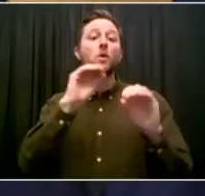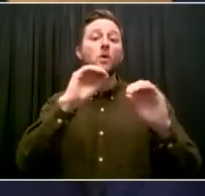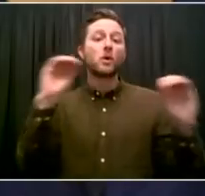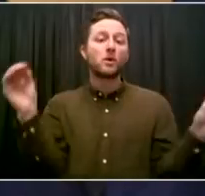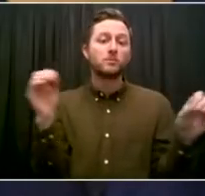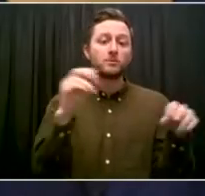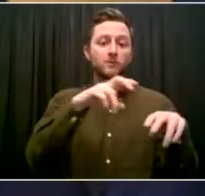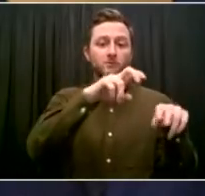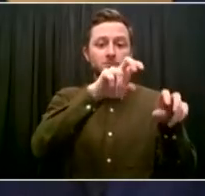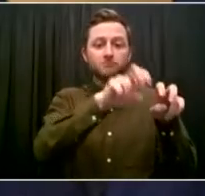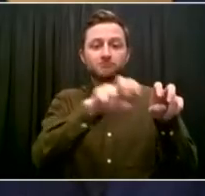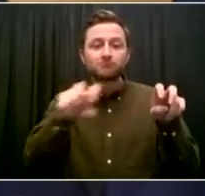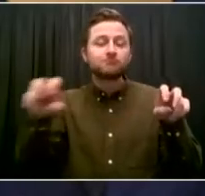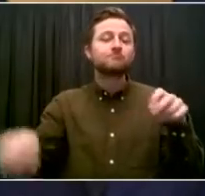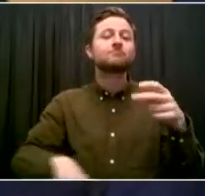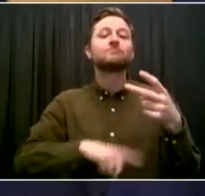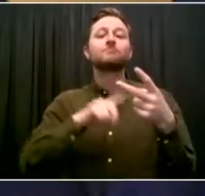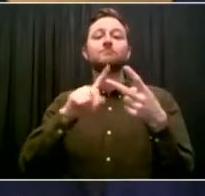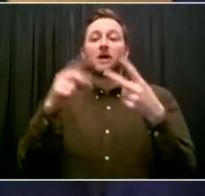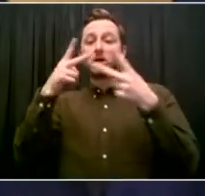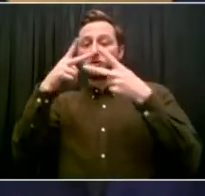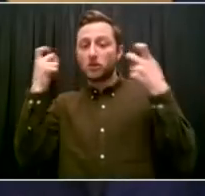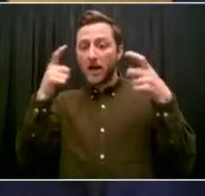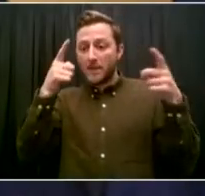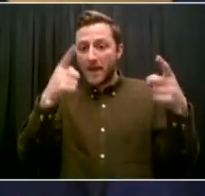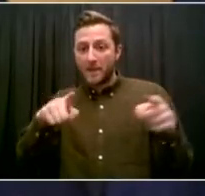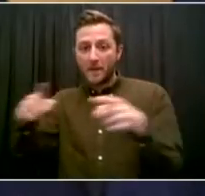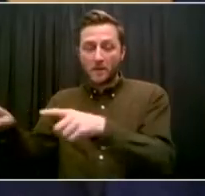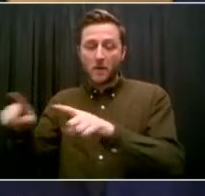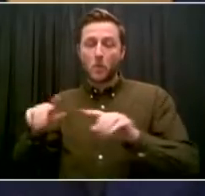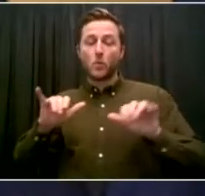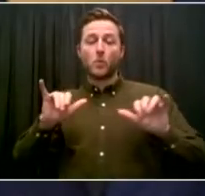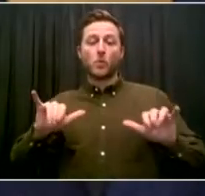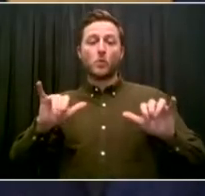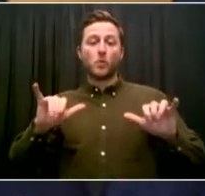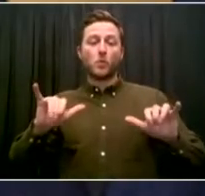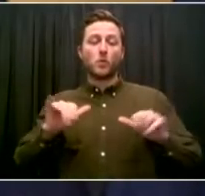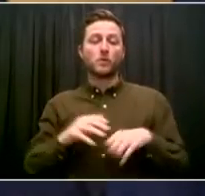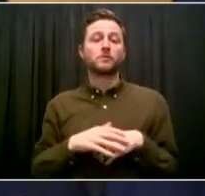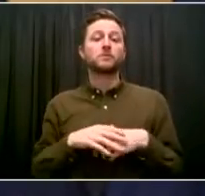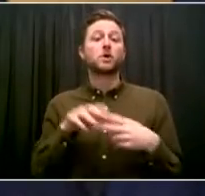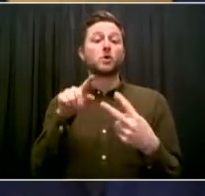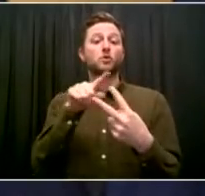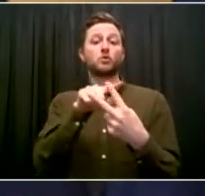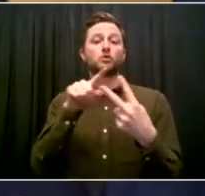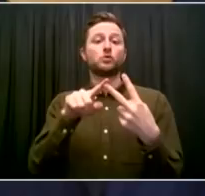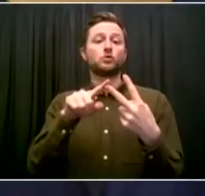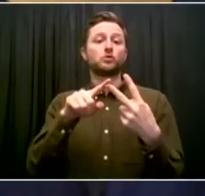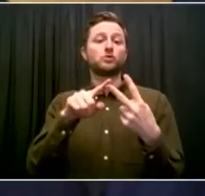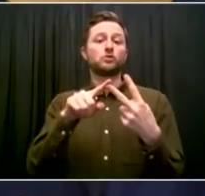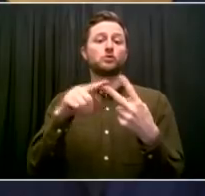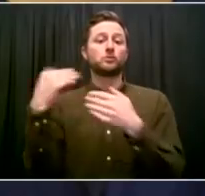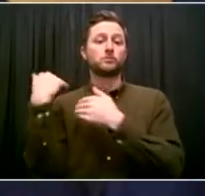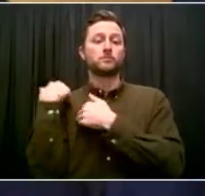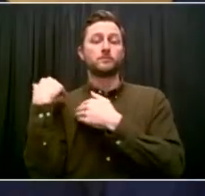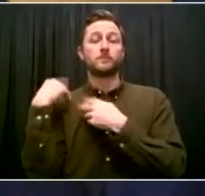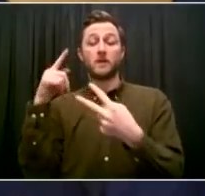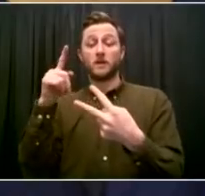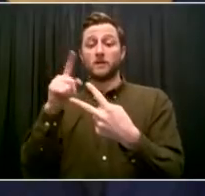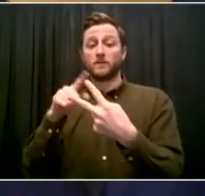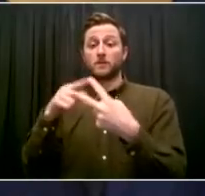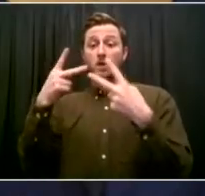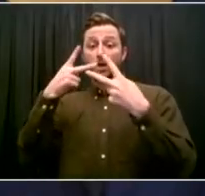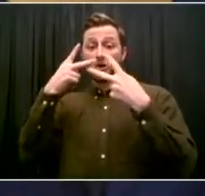to do, and we're going to do both. We're going to drive down crime, and we're going to make sure New Yorkers feel safe in our